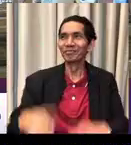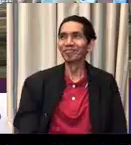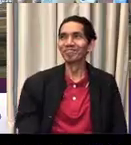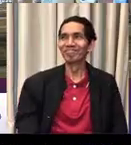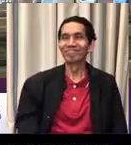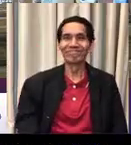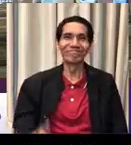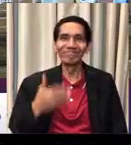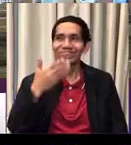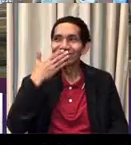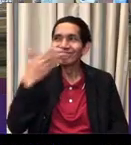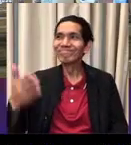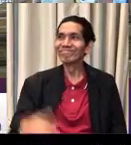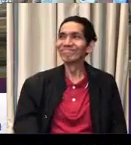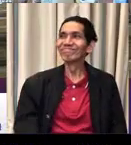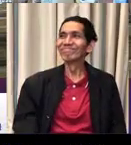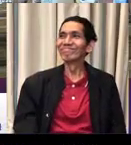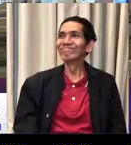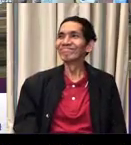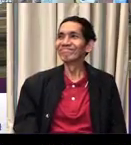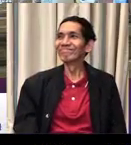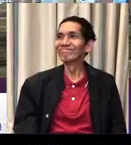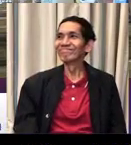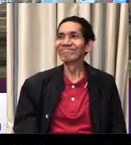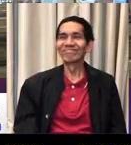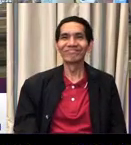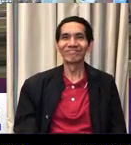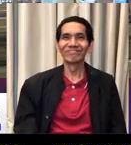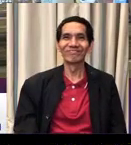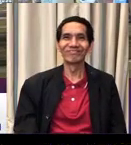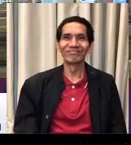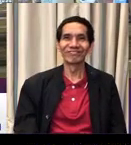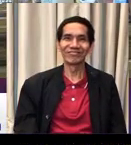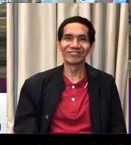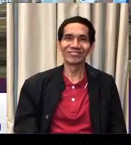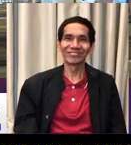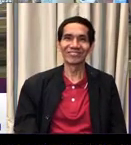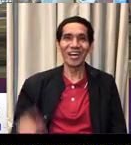naman, ha, Brother Jess, ha, teka. Ano magka?